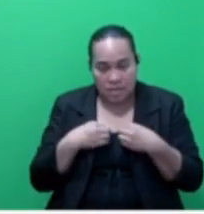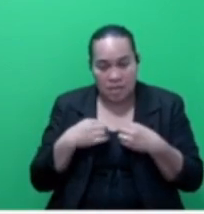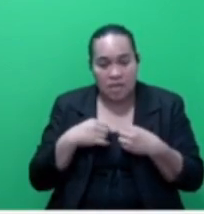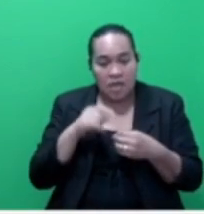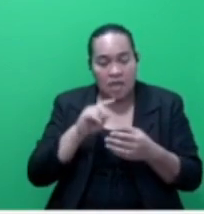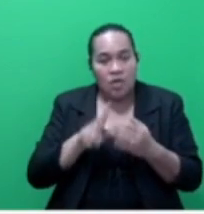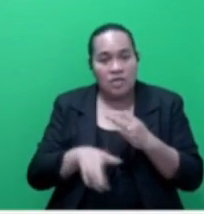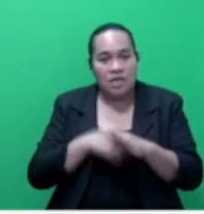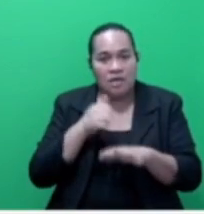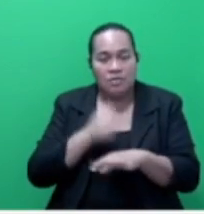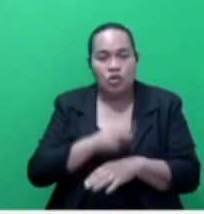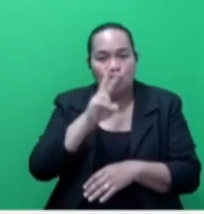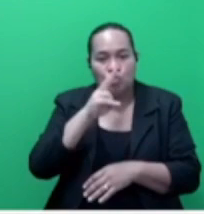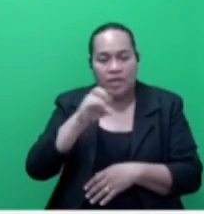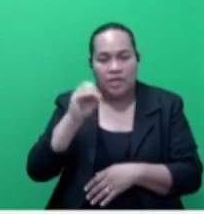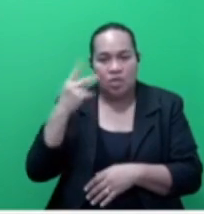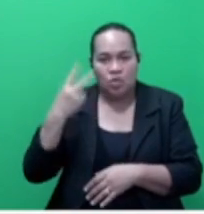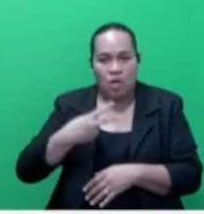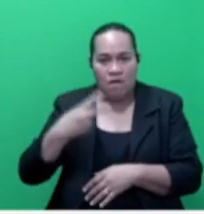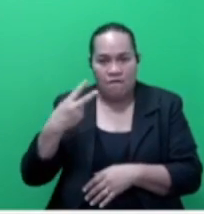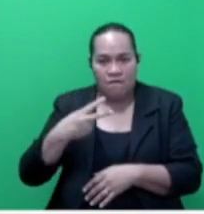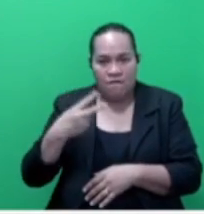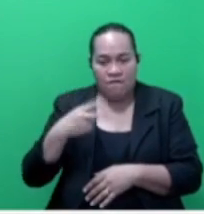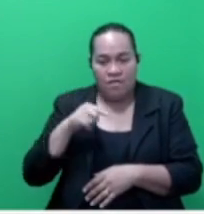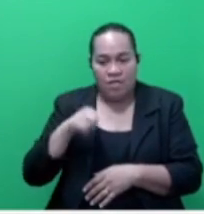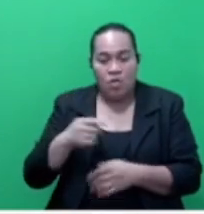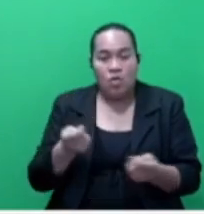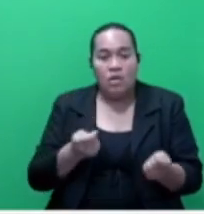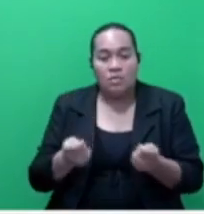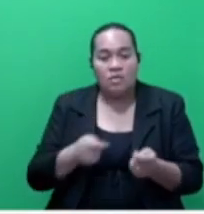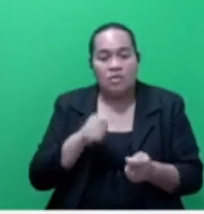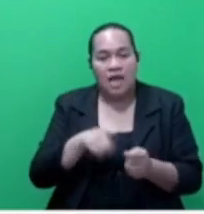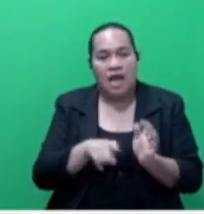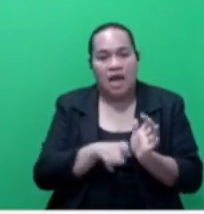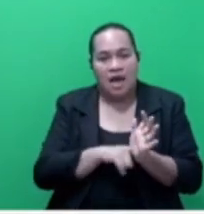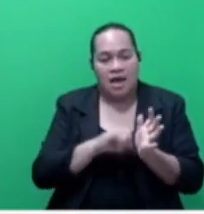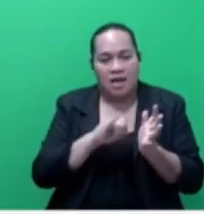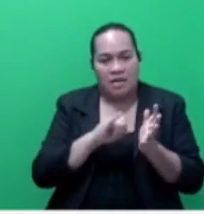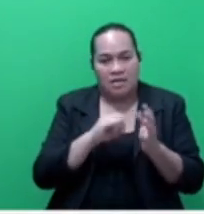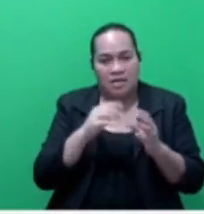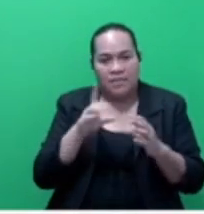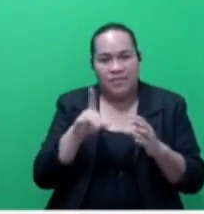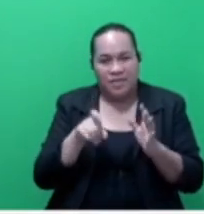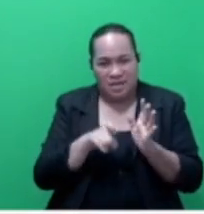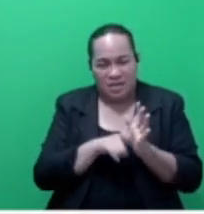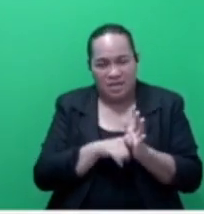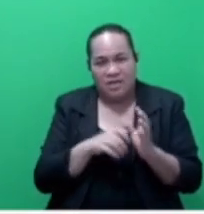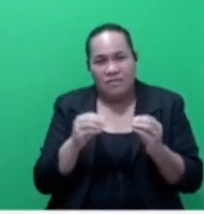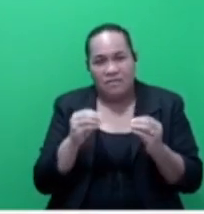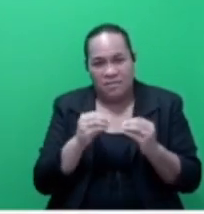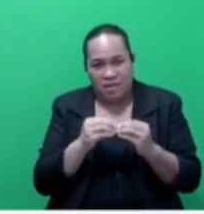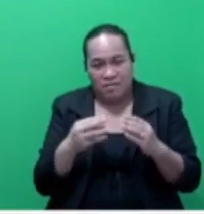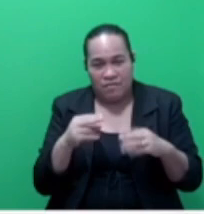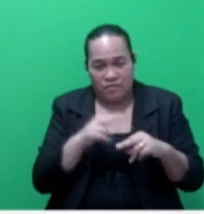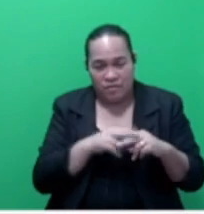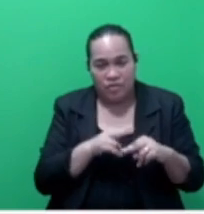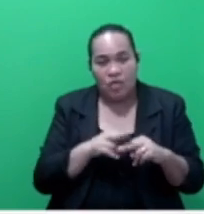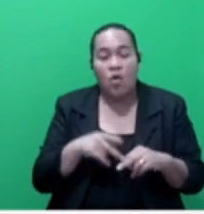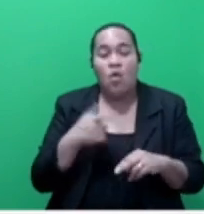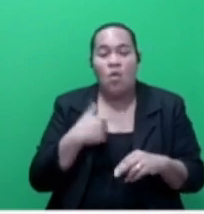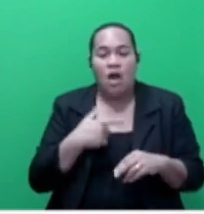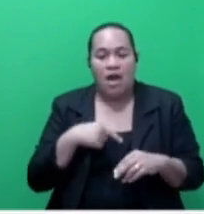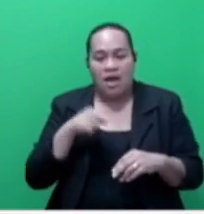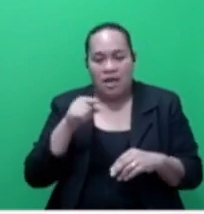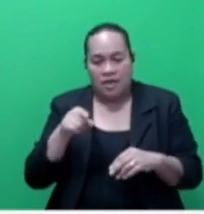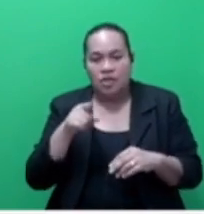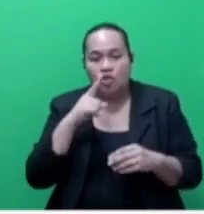was established in 2012 and is administered by the Reserve Bank of Fiji. The aim of the scheme is to encourage and expand private sector lending